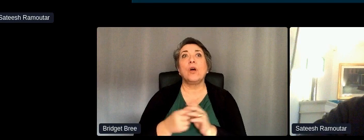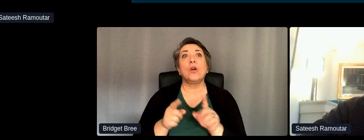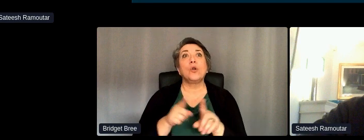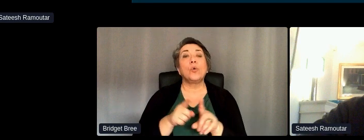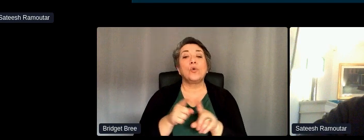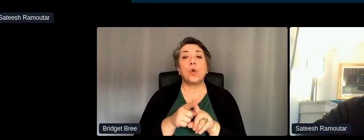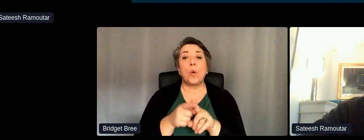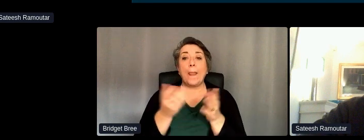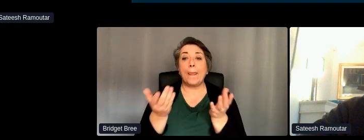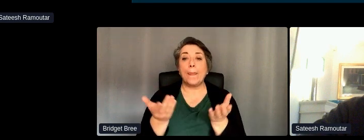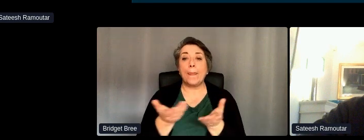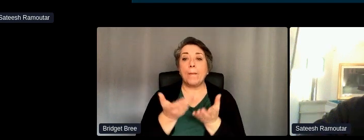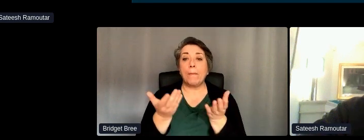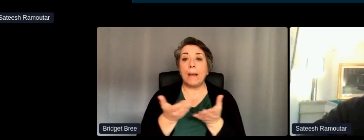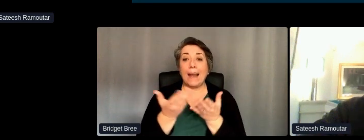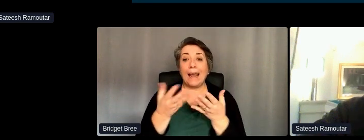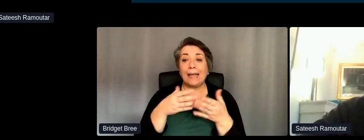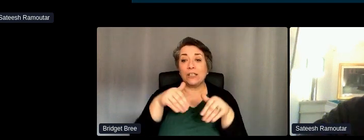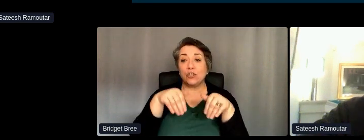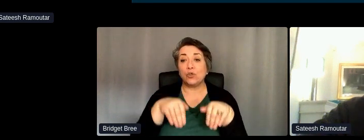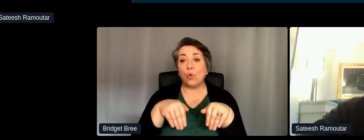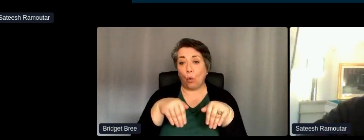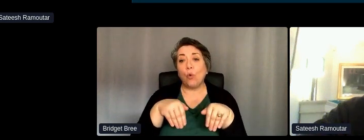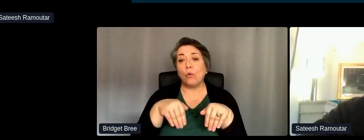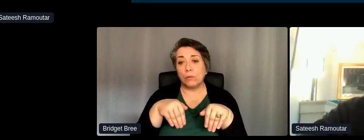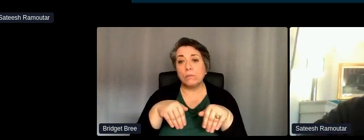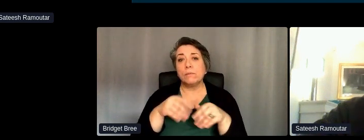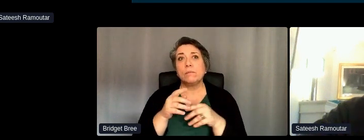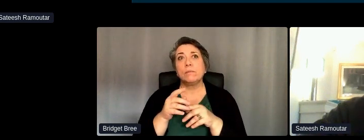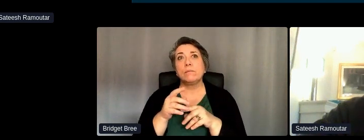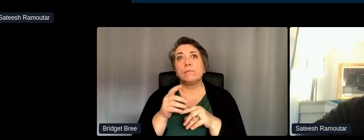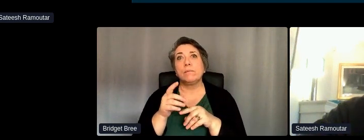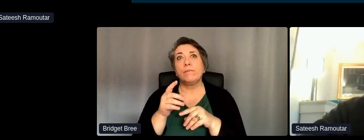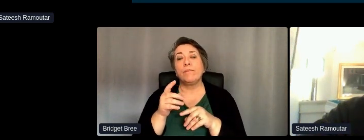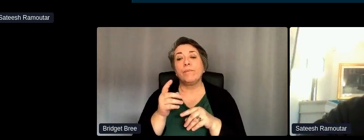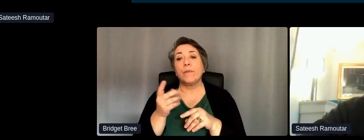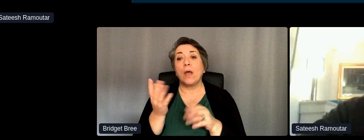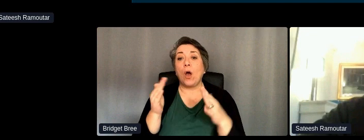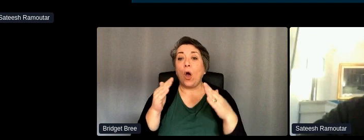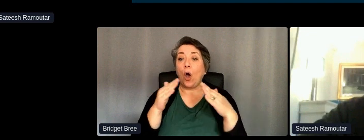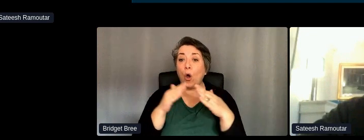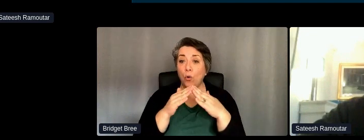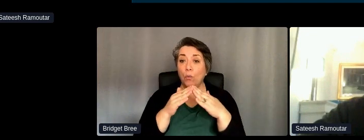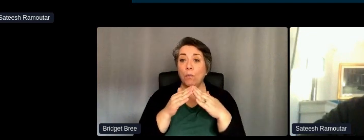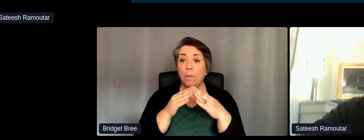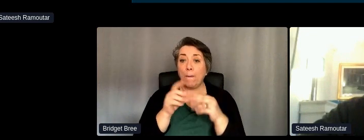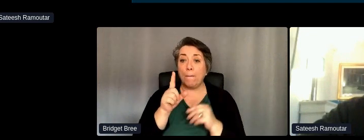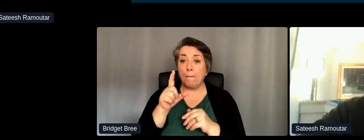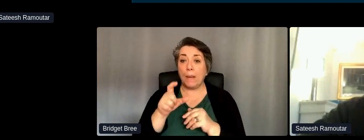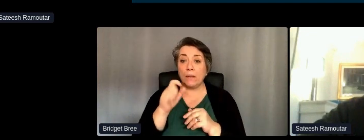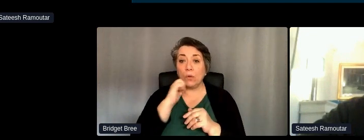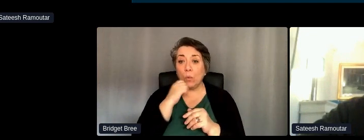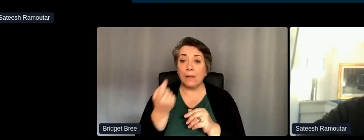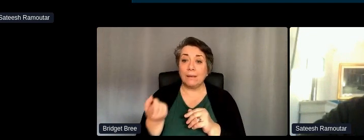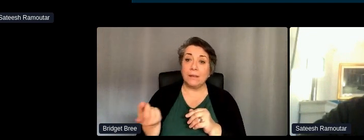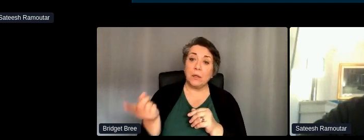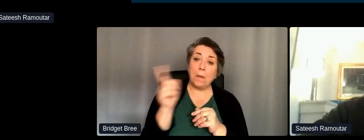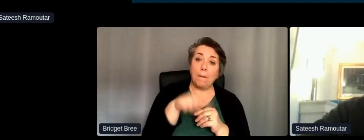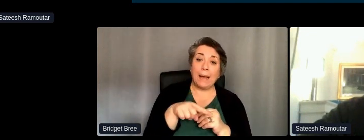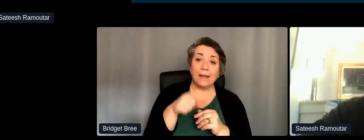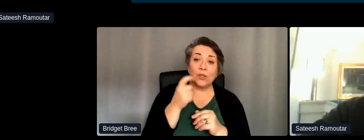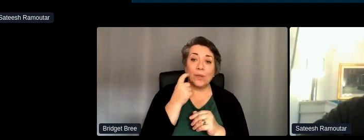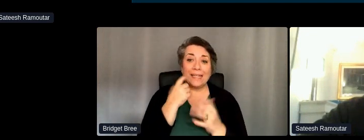are their own interface. We do have the home button that always takes you back to the Easology interface itself,